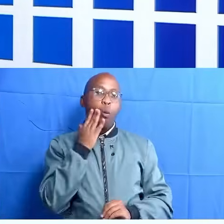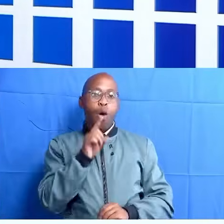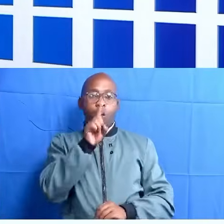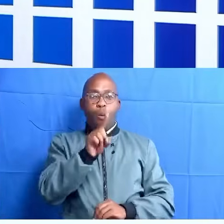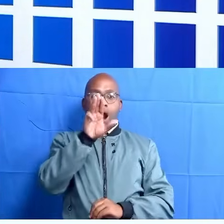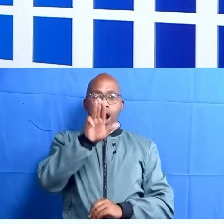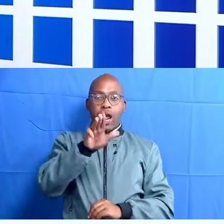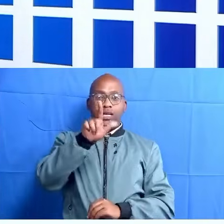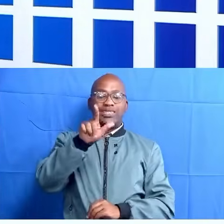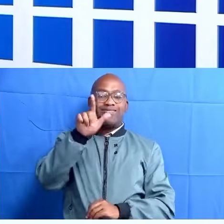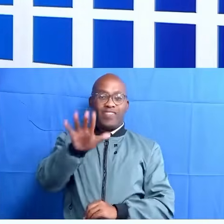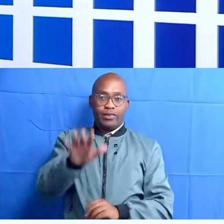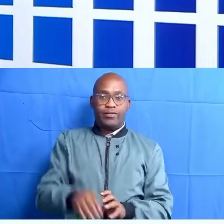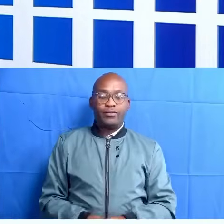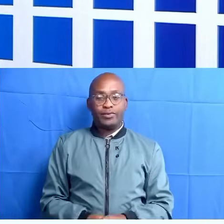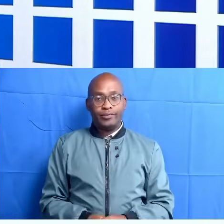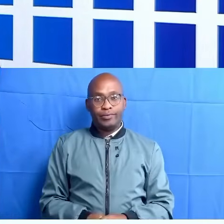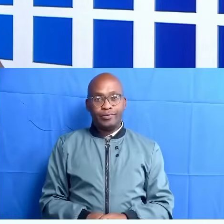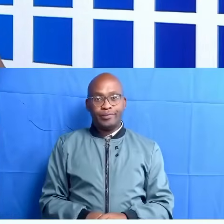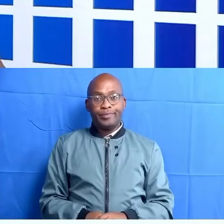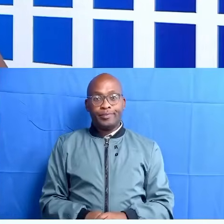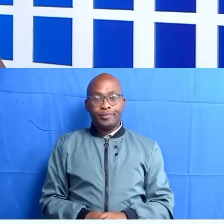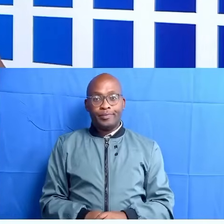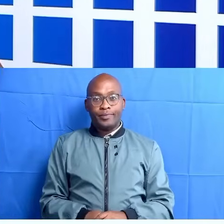now, to sum up, indeed,